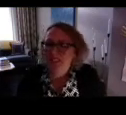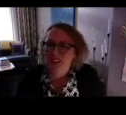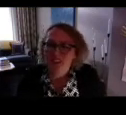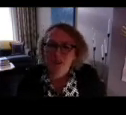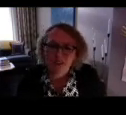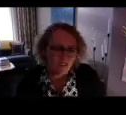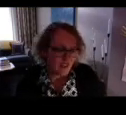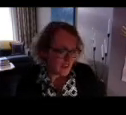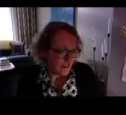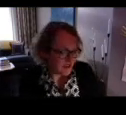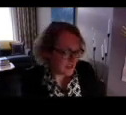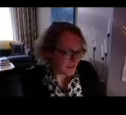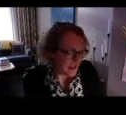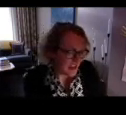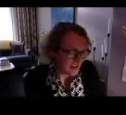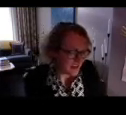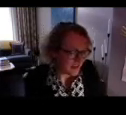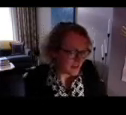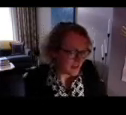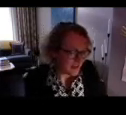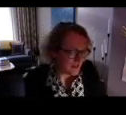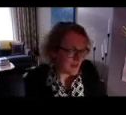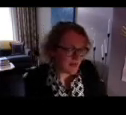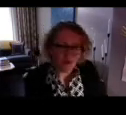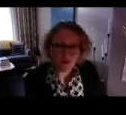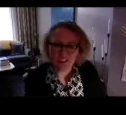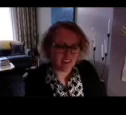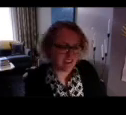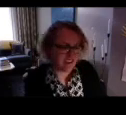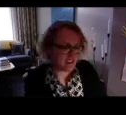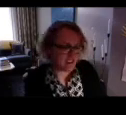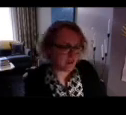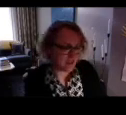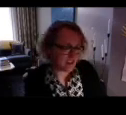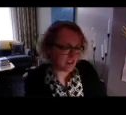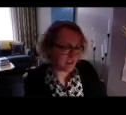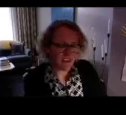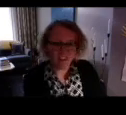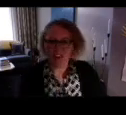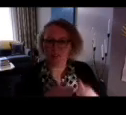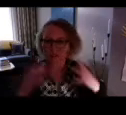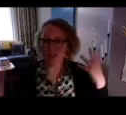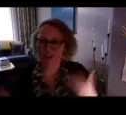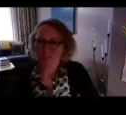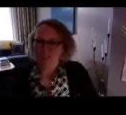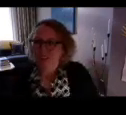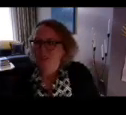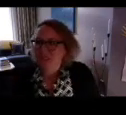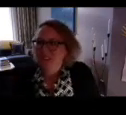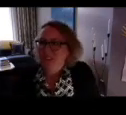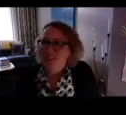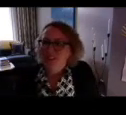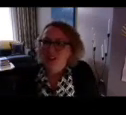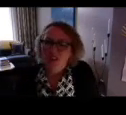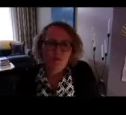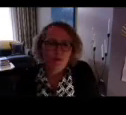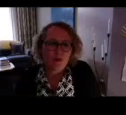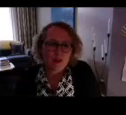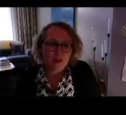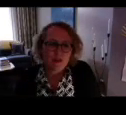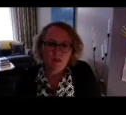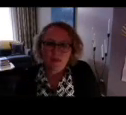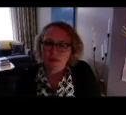me to talk about the transnational component. And so I'm going to pan out a little bit to talk